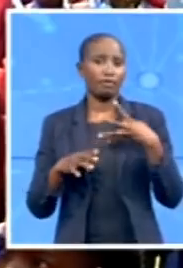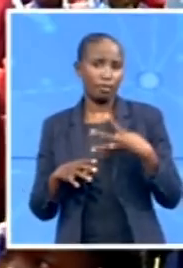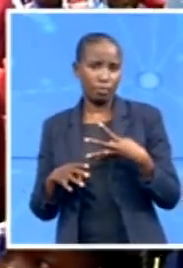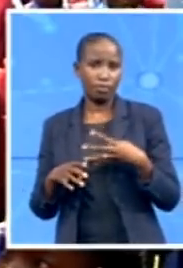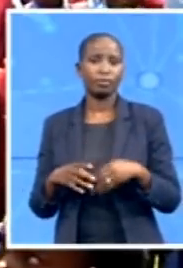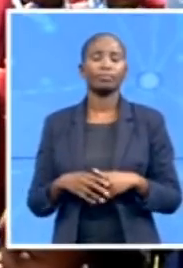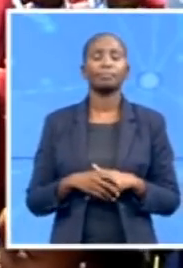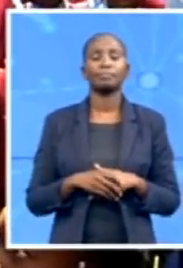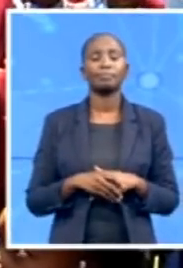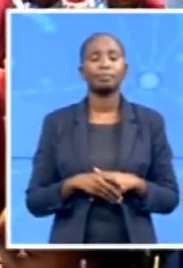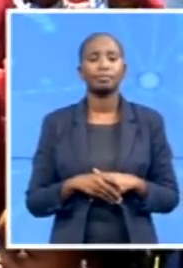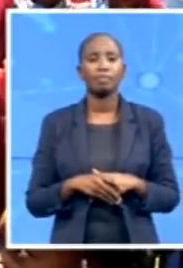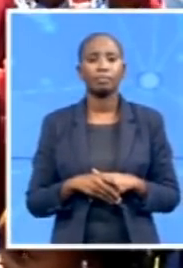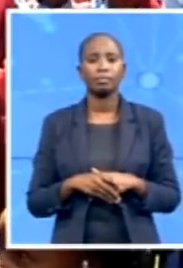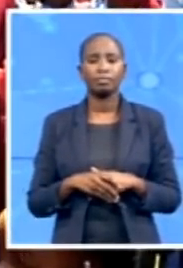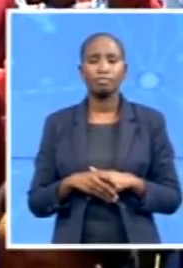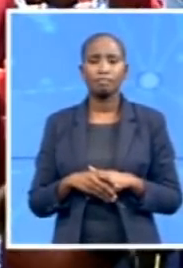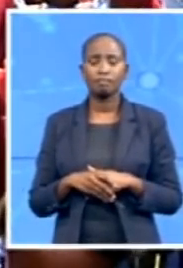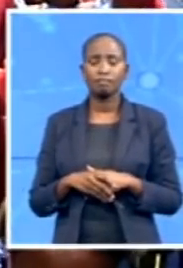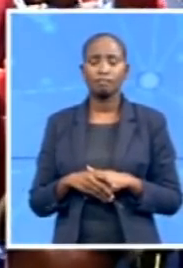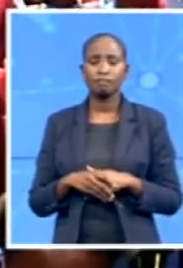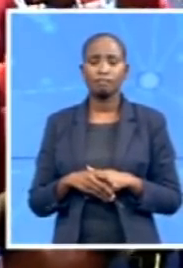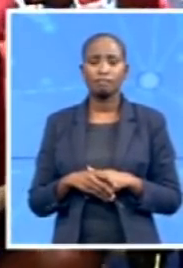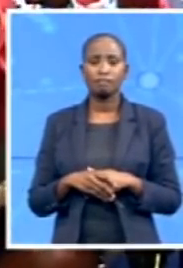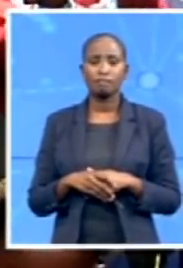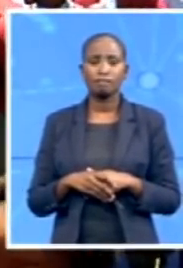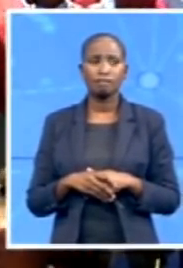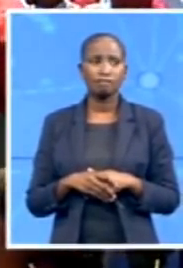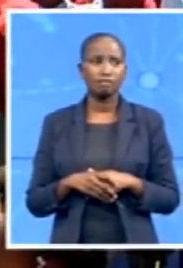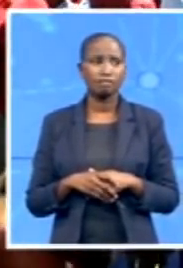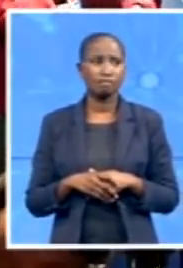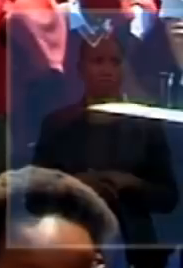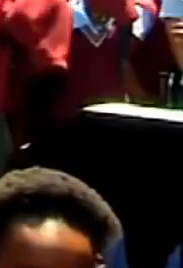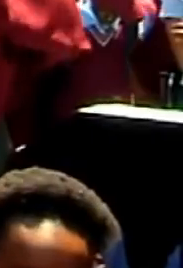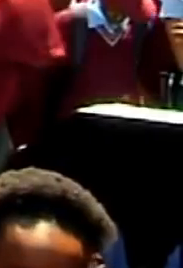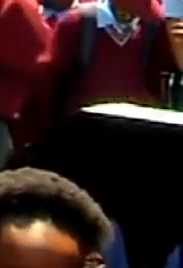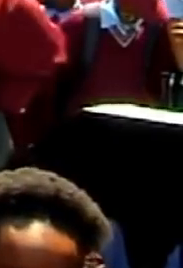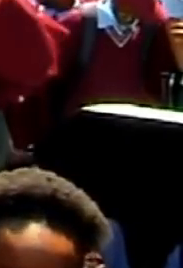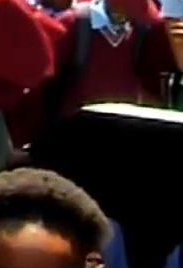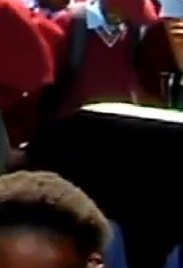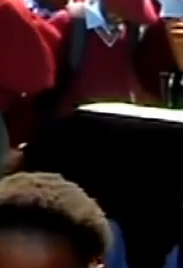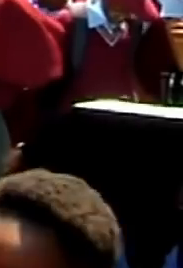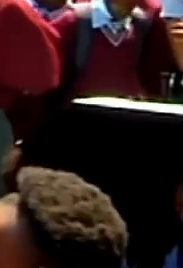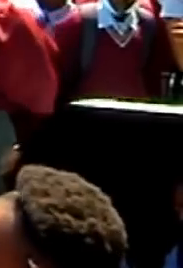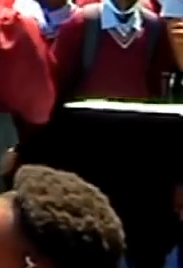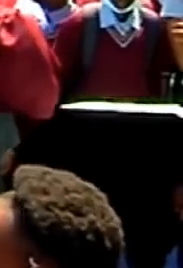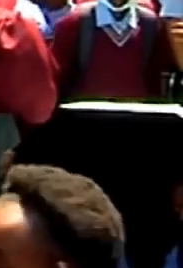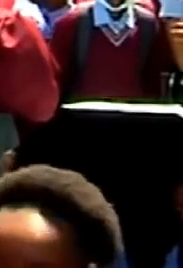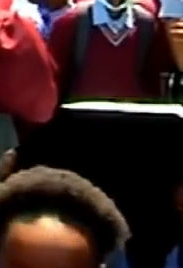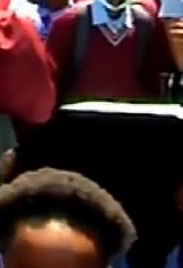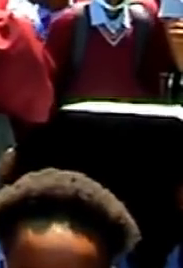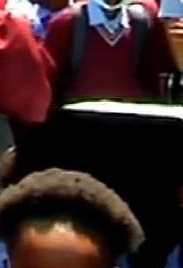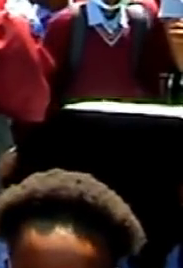The fourth part, I want to assure you, I got the report from the police. There